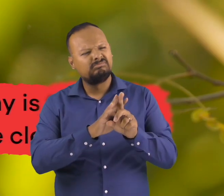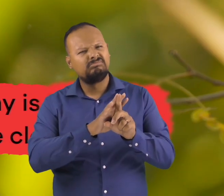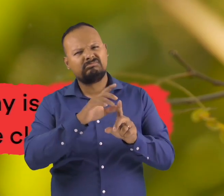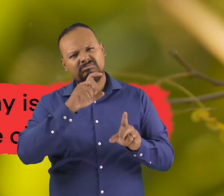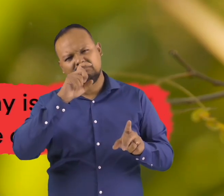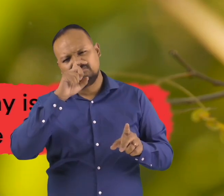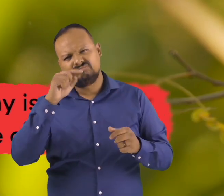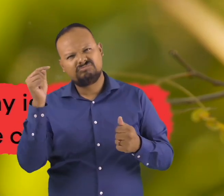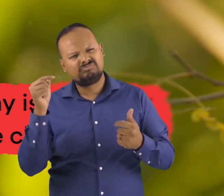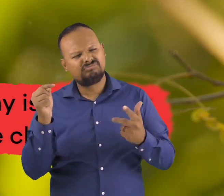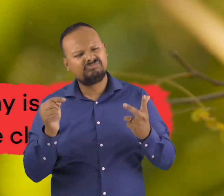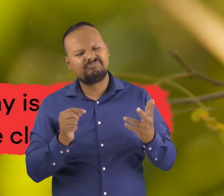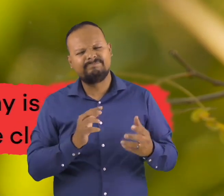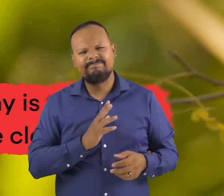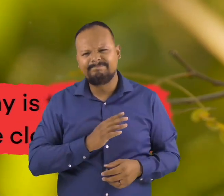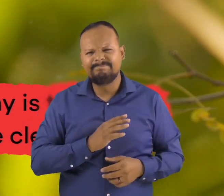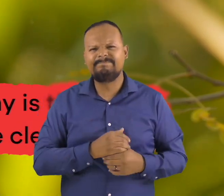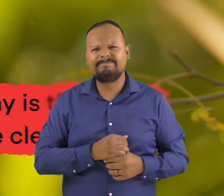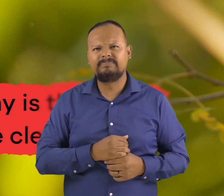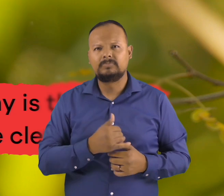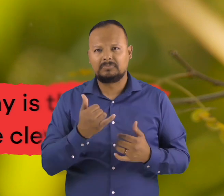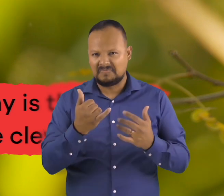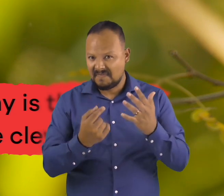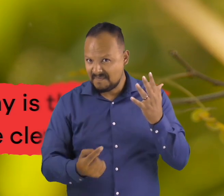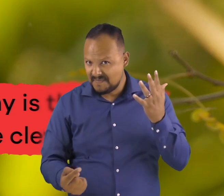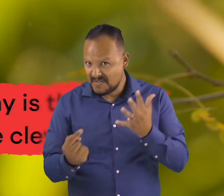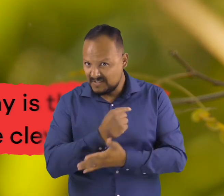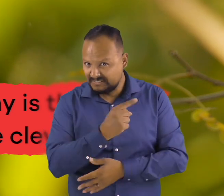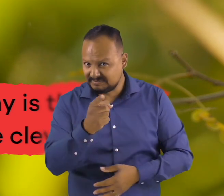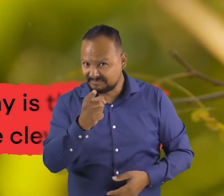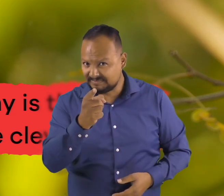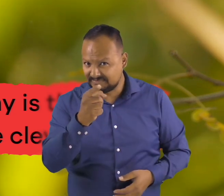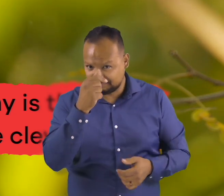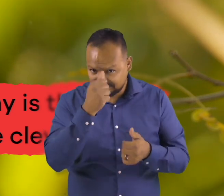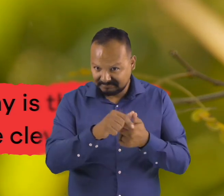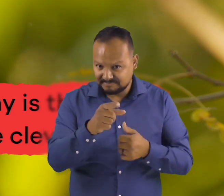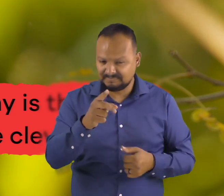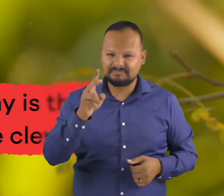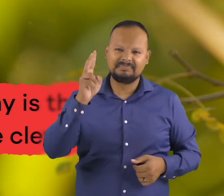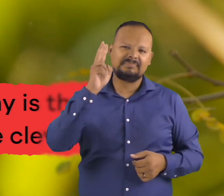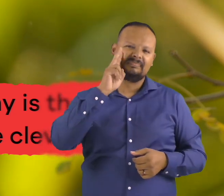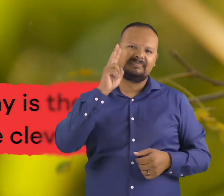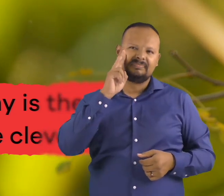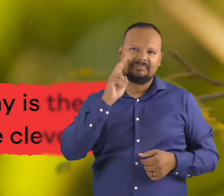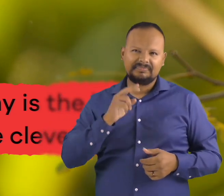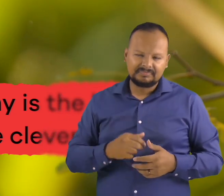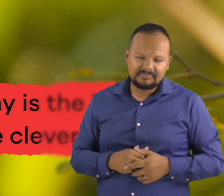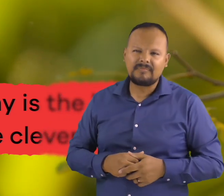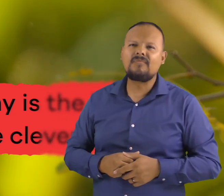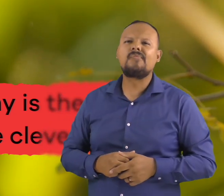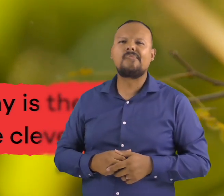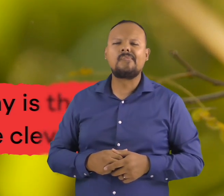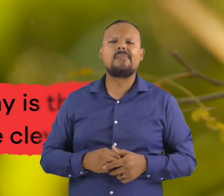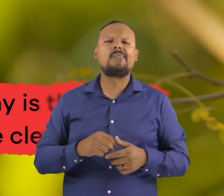Number 1. In your own words, why is the hawk considered to be clever?